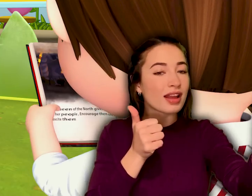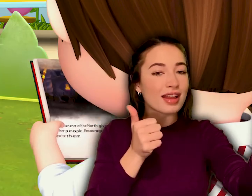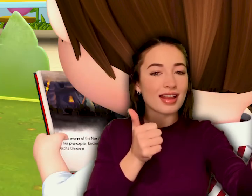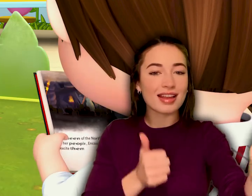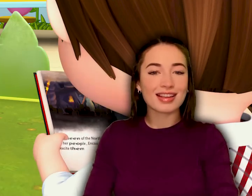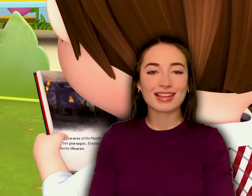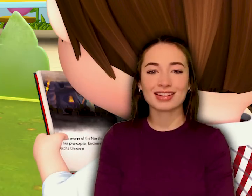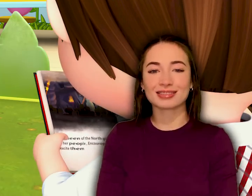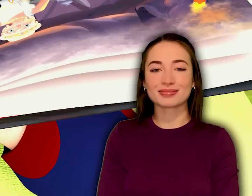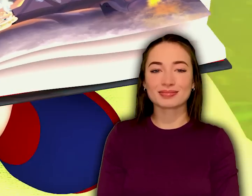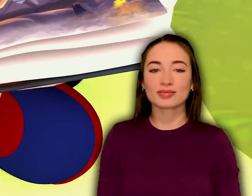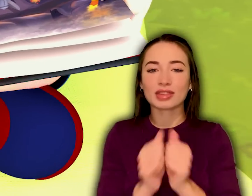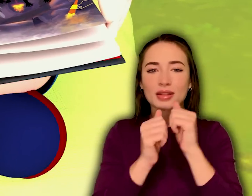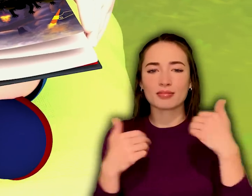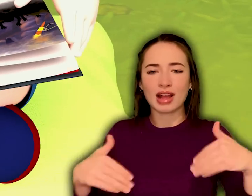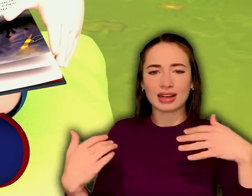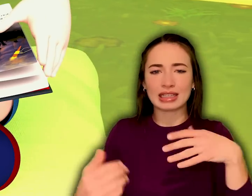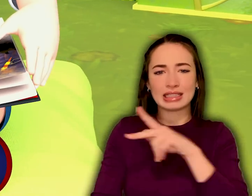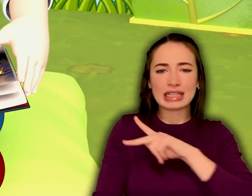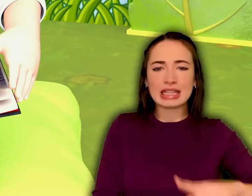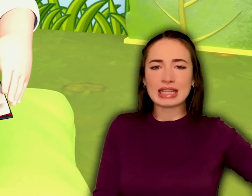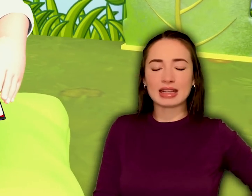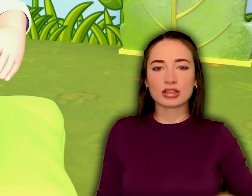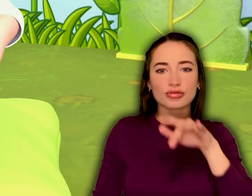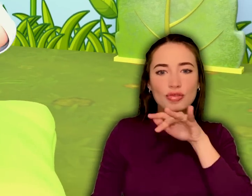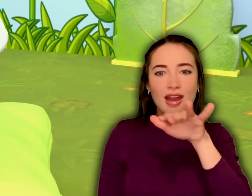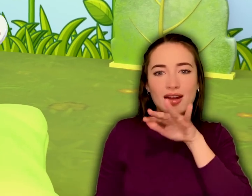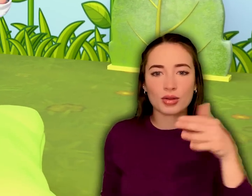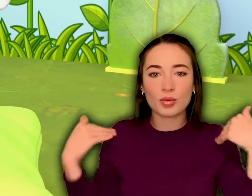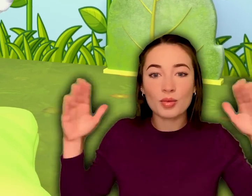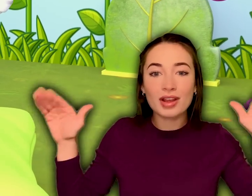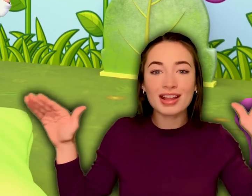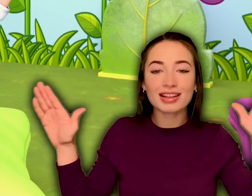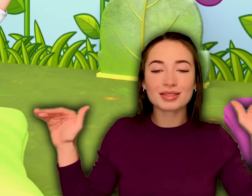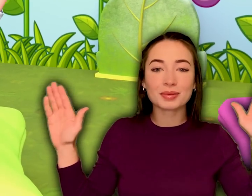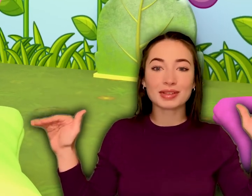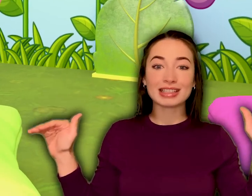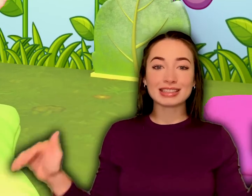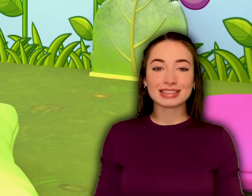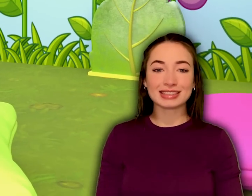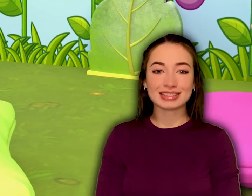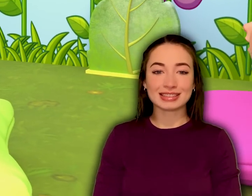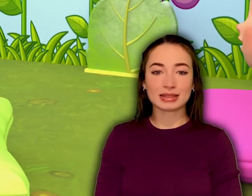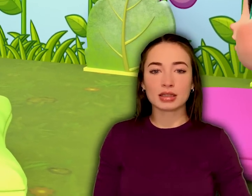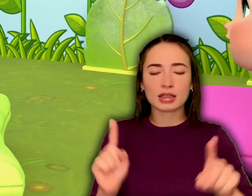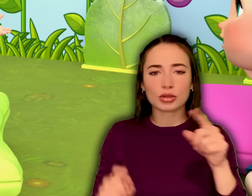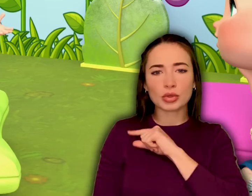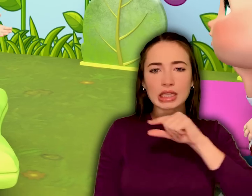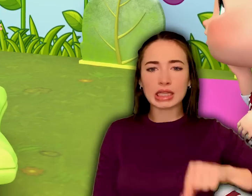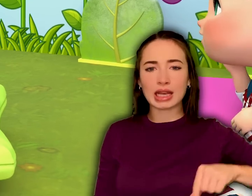far away with Mighty Kings and Dragons